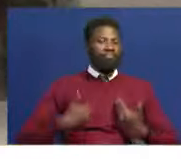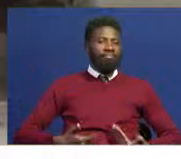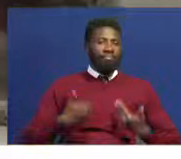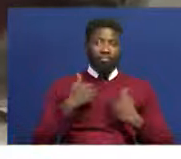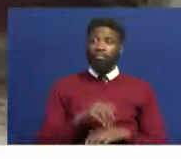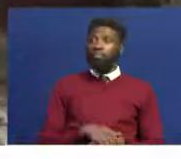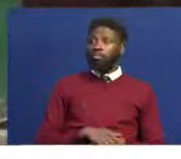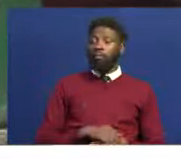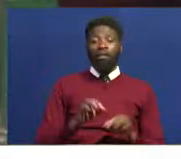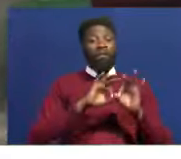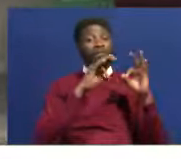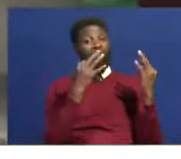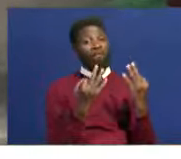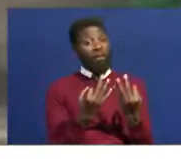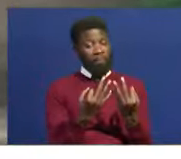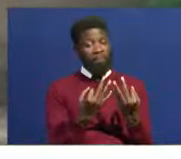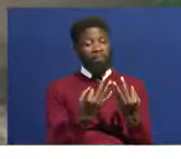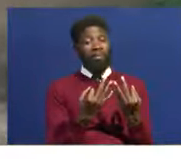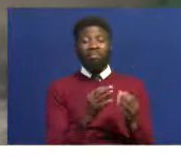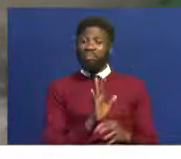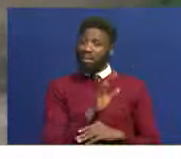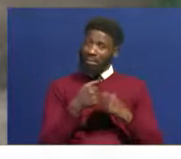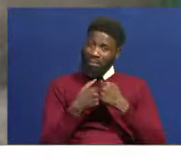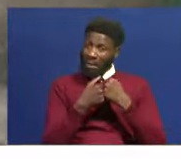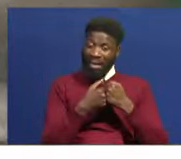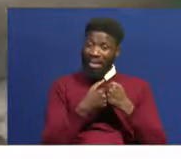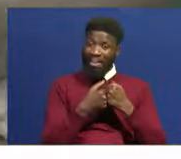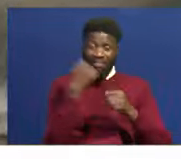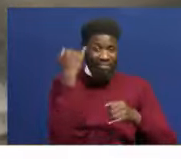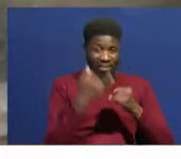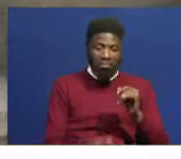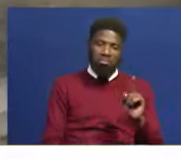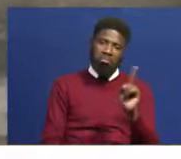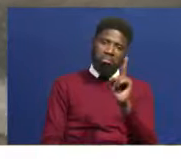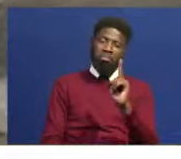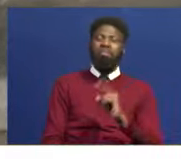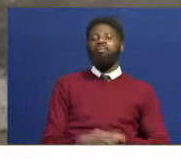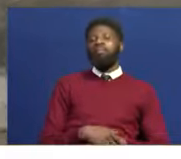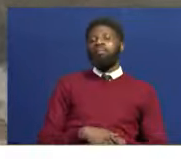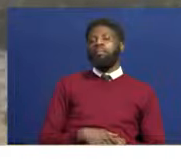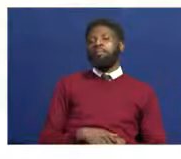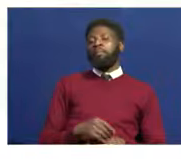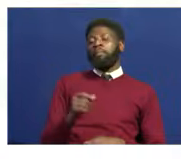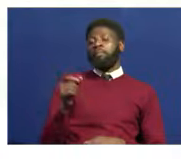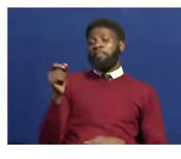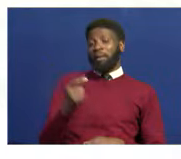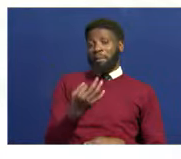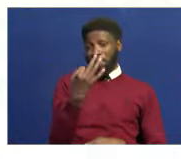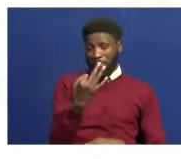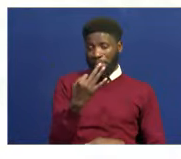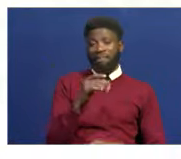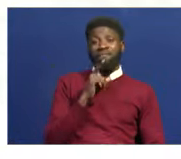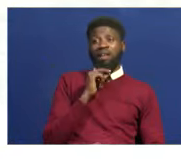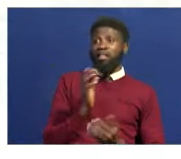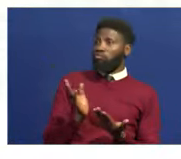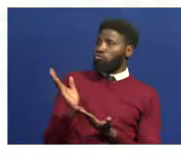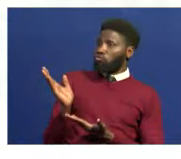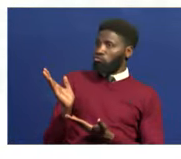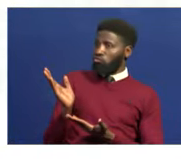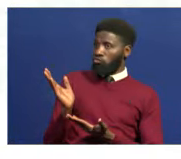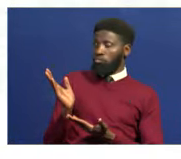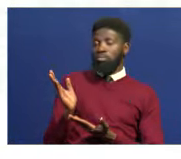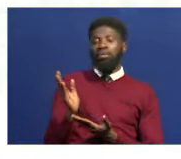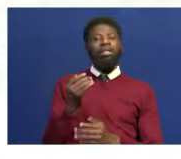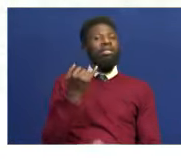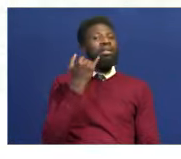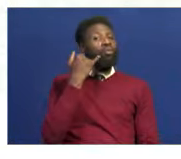The family's woes doesn't end here. In March, their father, the family's sole breadwinner, was admitted in